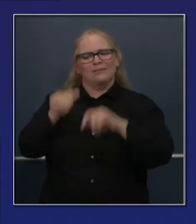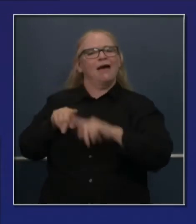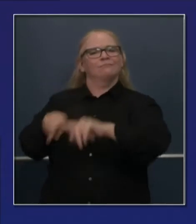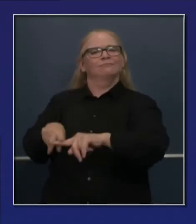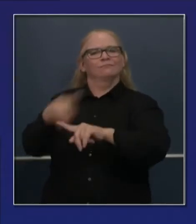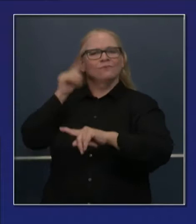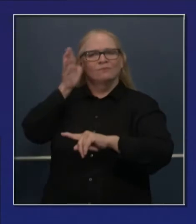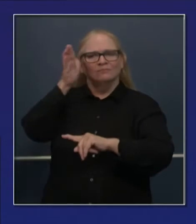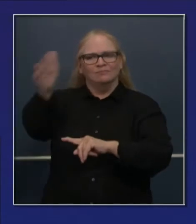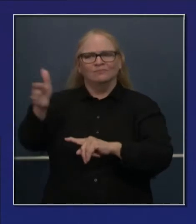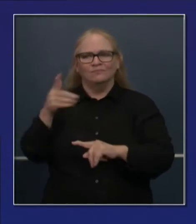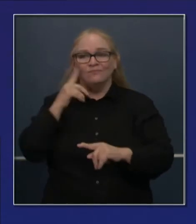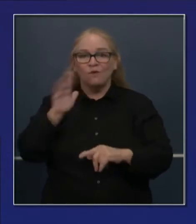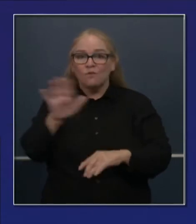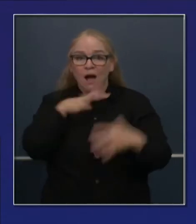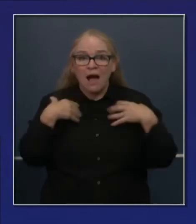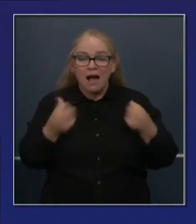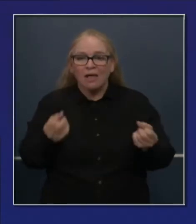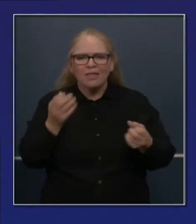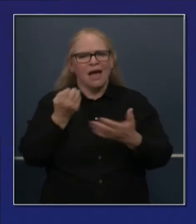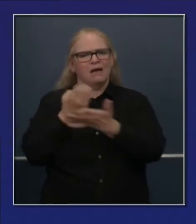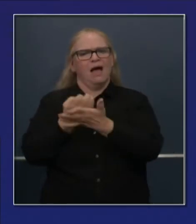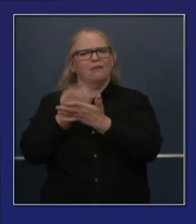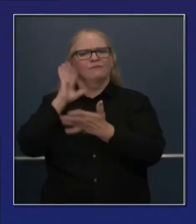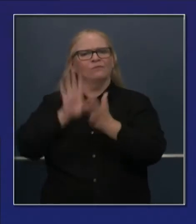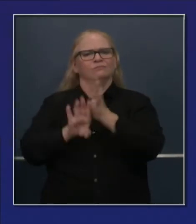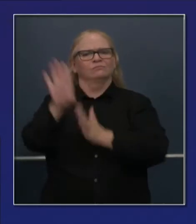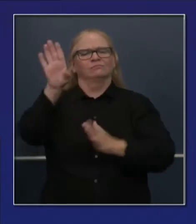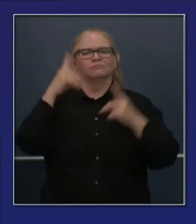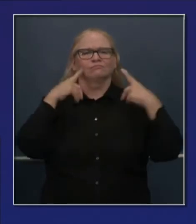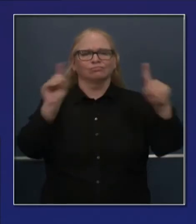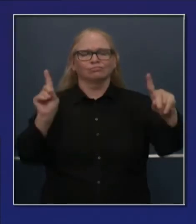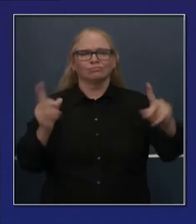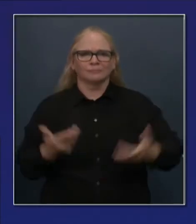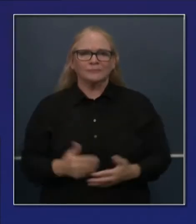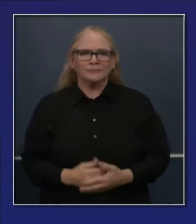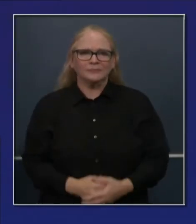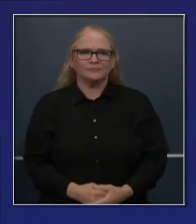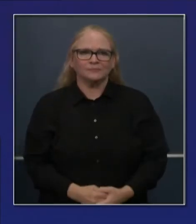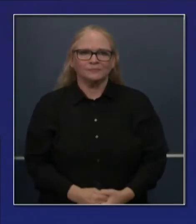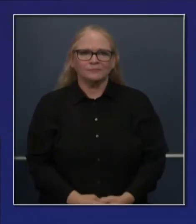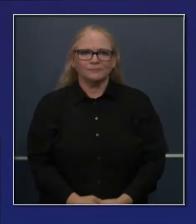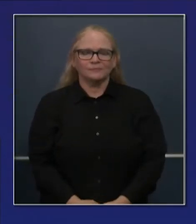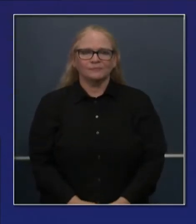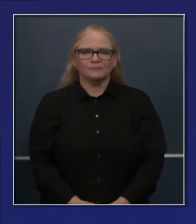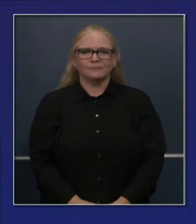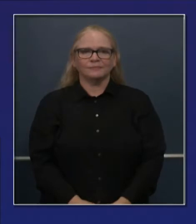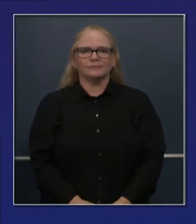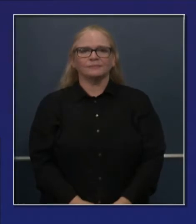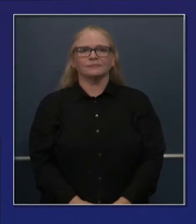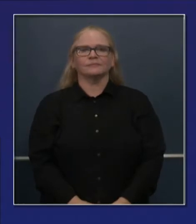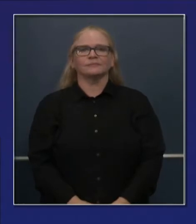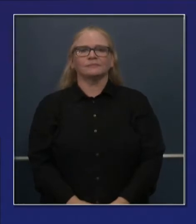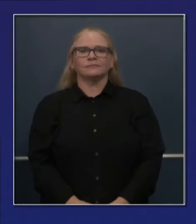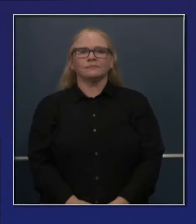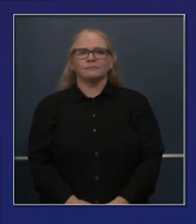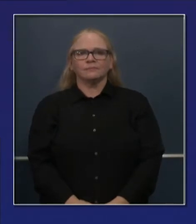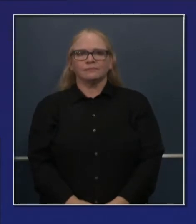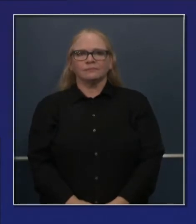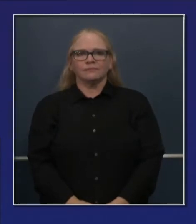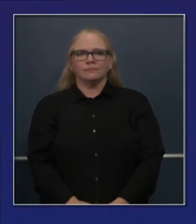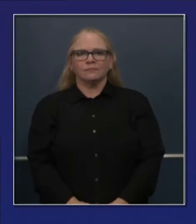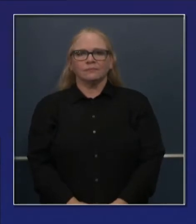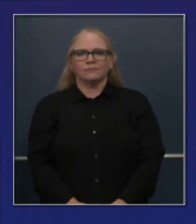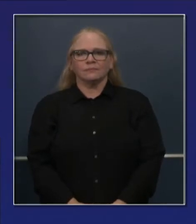economic prosperity, and the like. So one thing I am certain of is that we will move forward with the kind